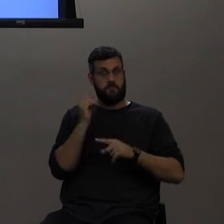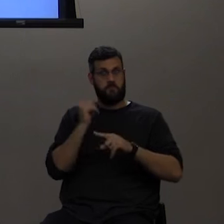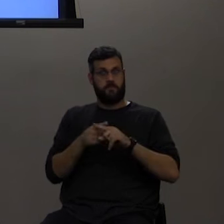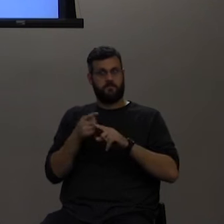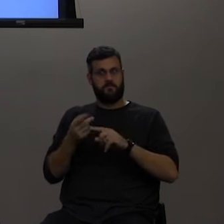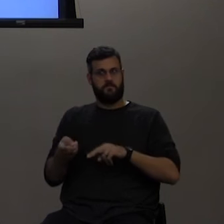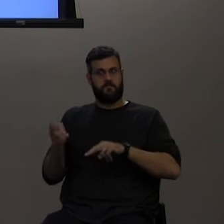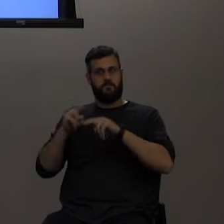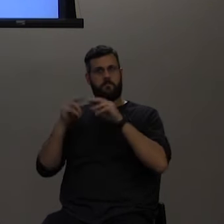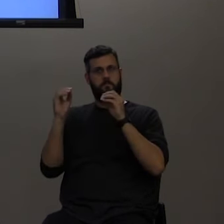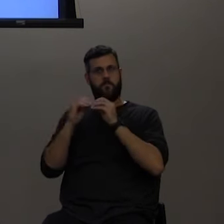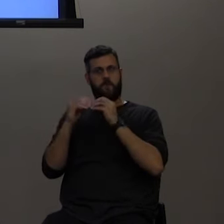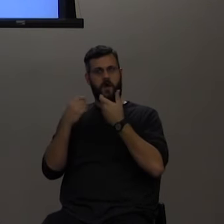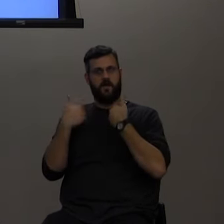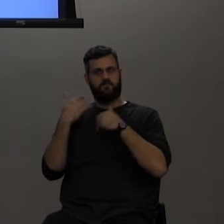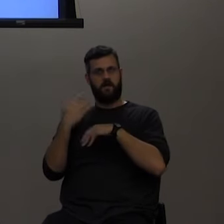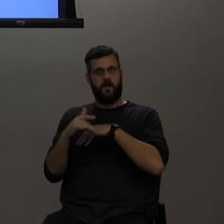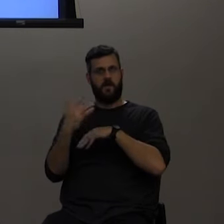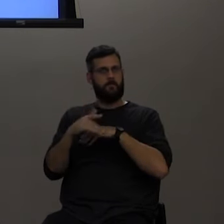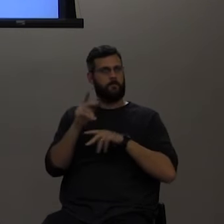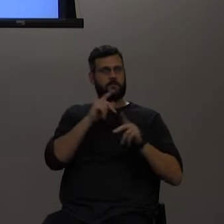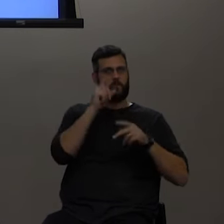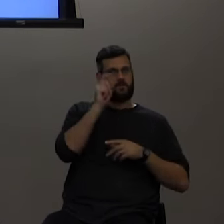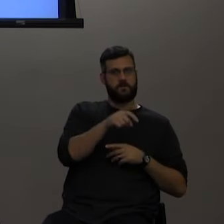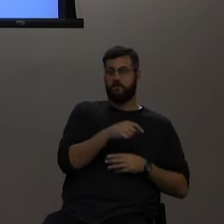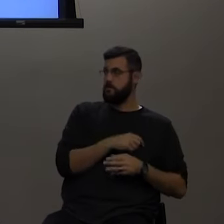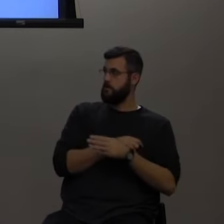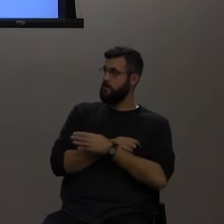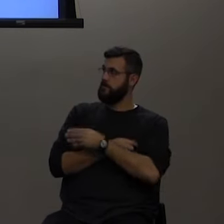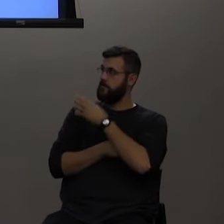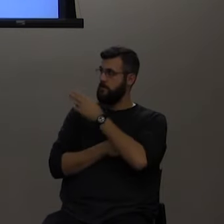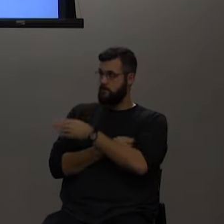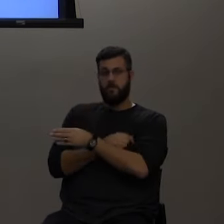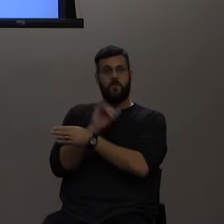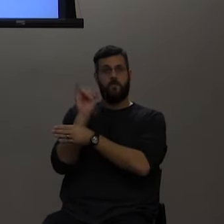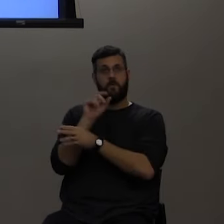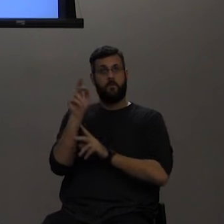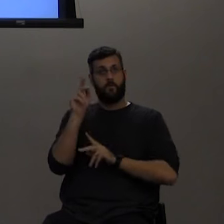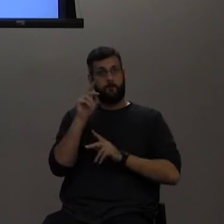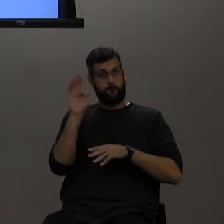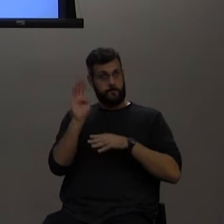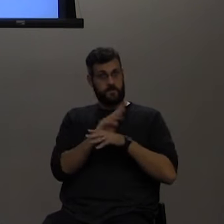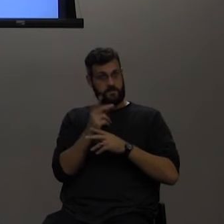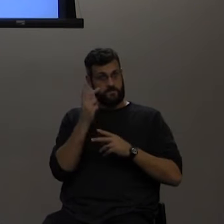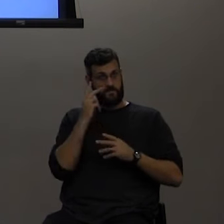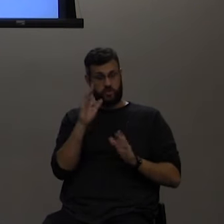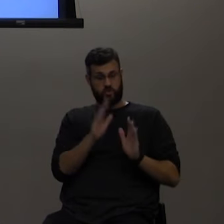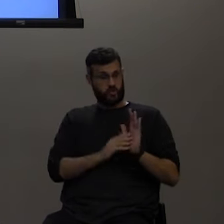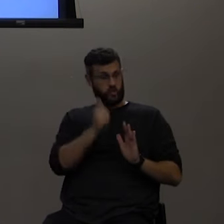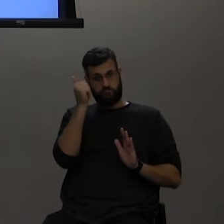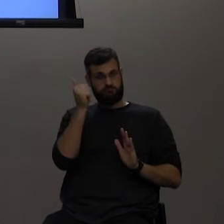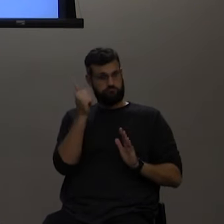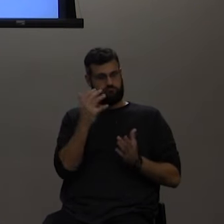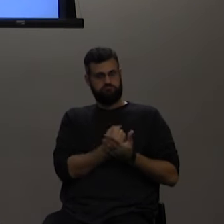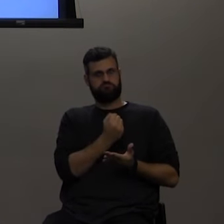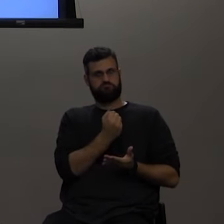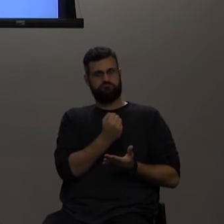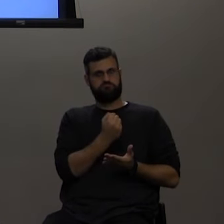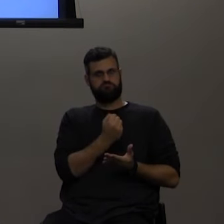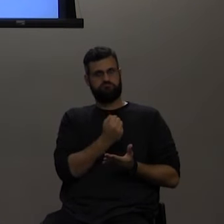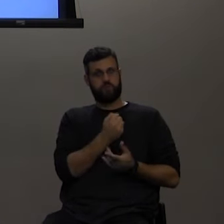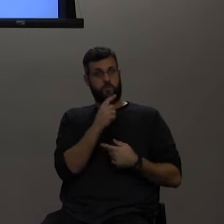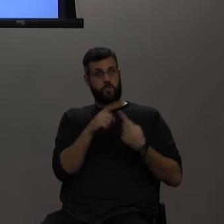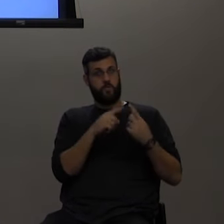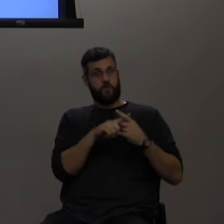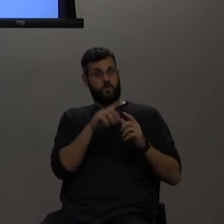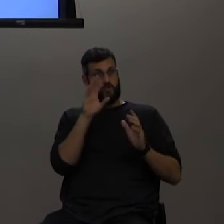in supply. The other factor is folks are snapping up the cheapest space, and so when the cheaper space comes off the market